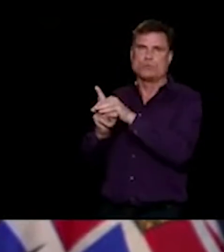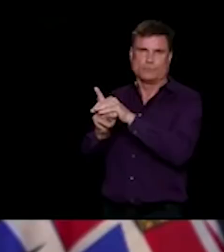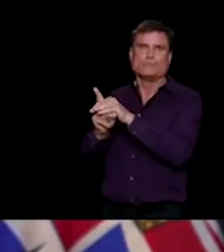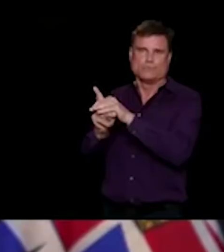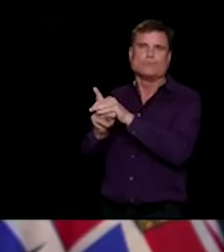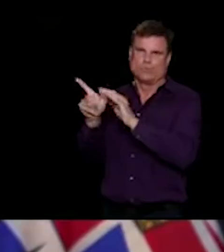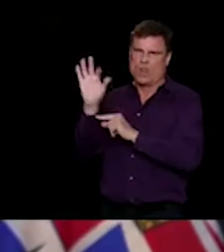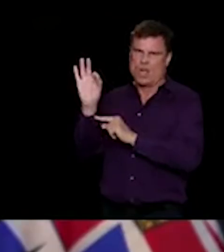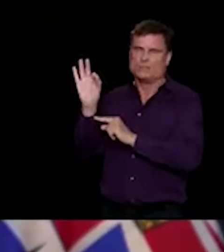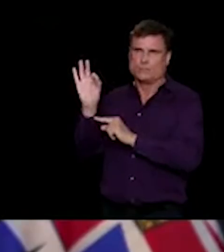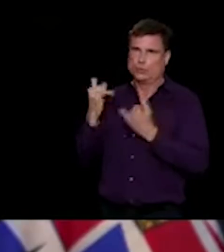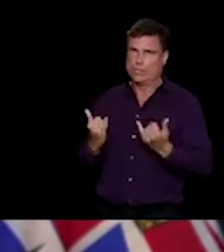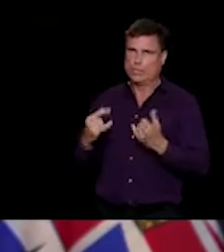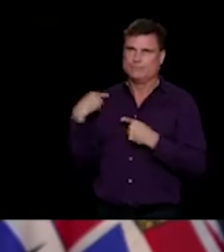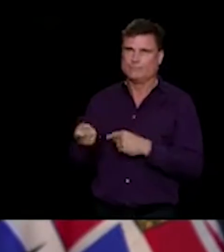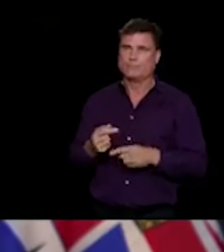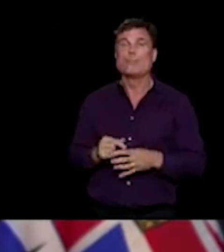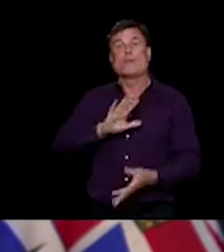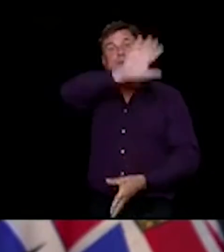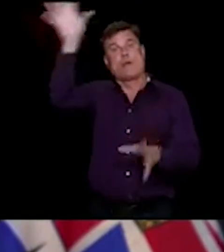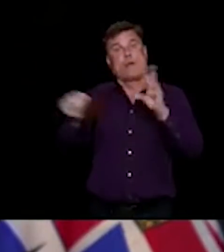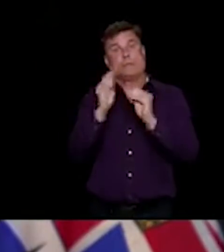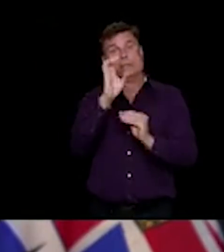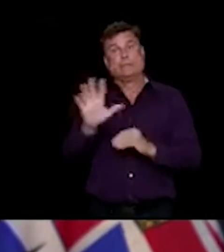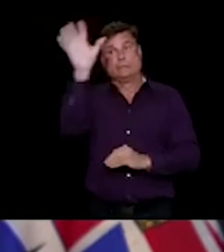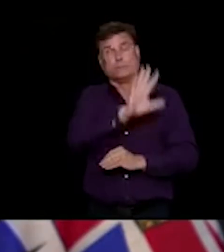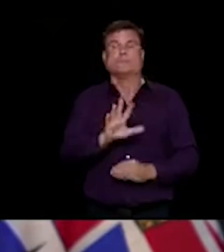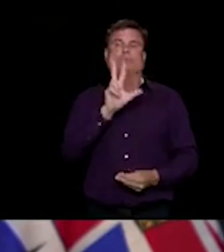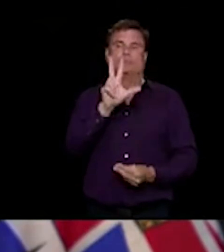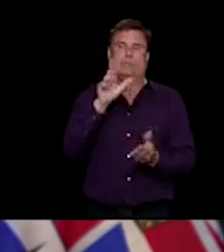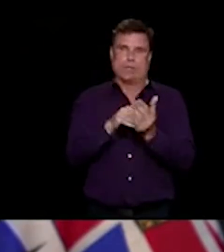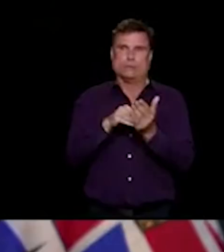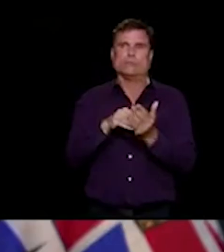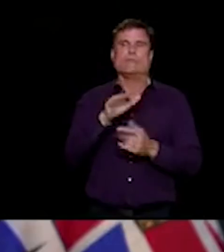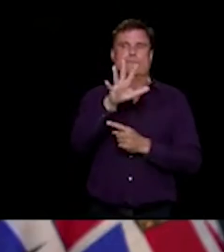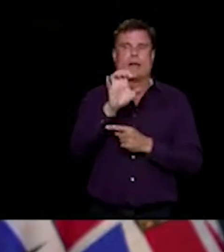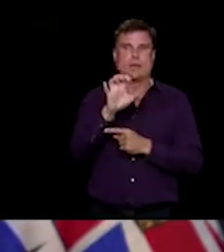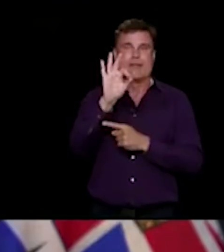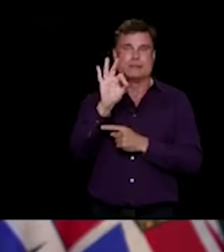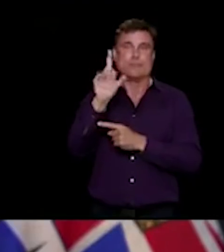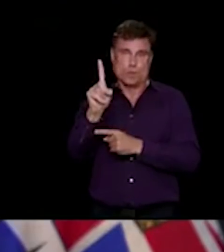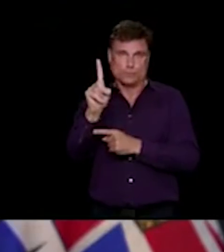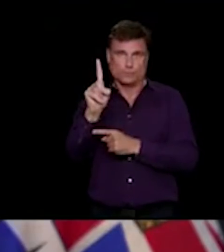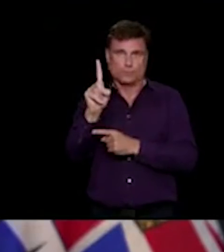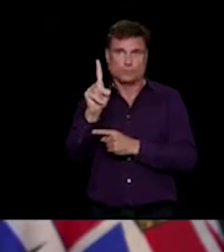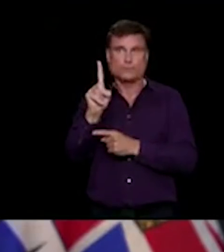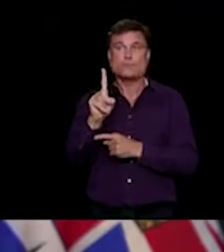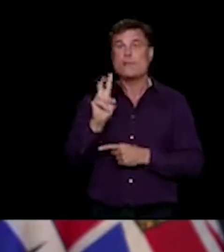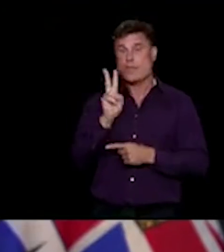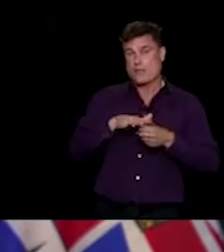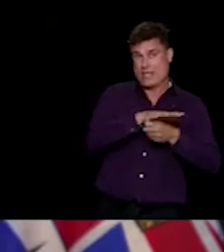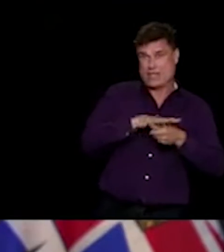people with COVID-19 in BC to 3,591. That includes 1,076 people